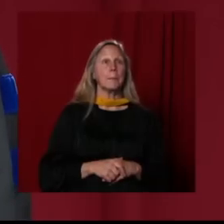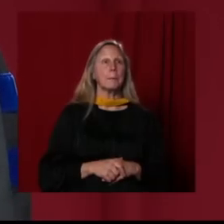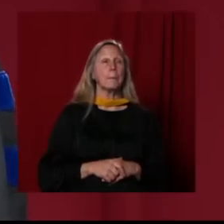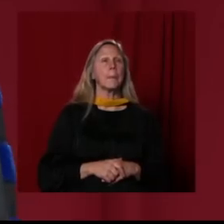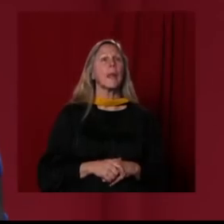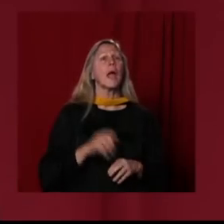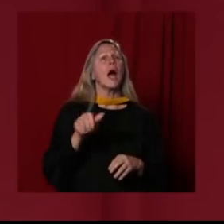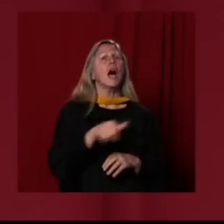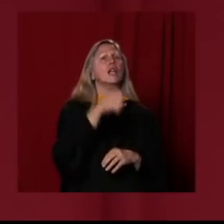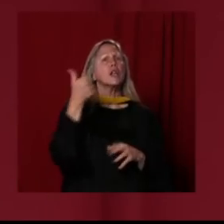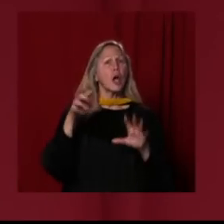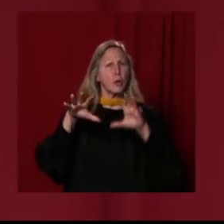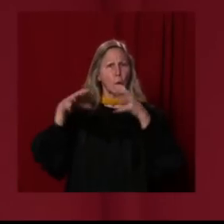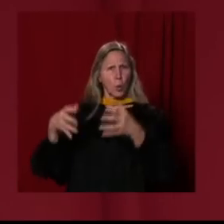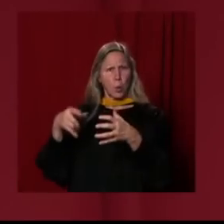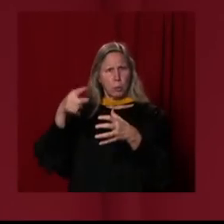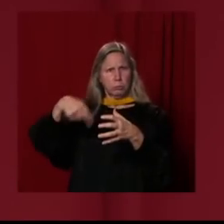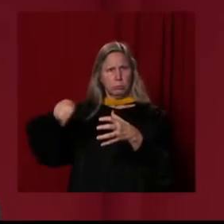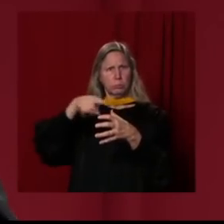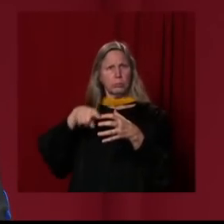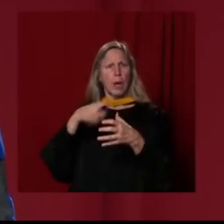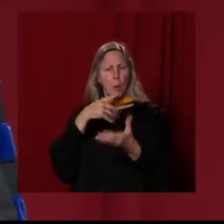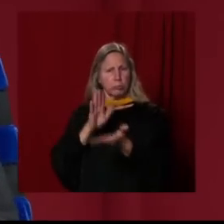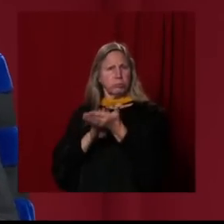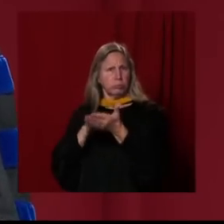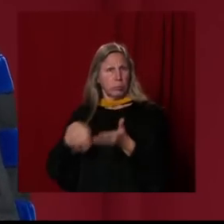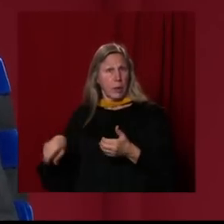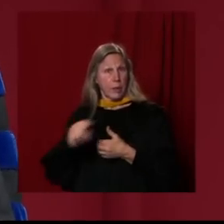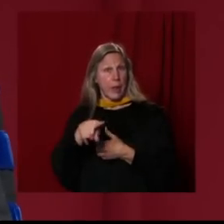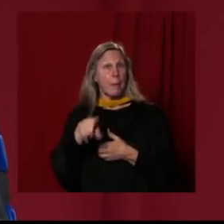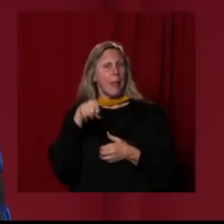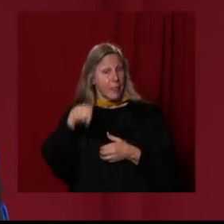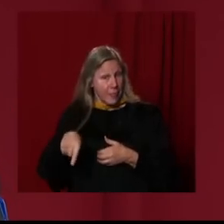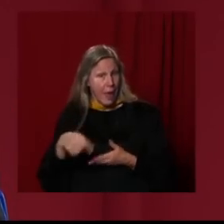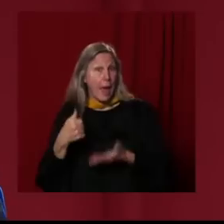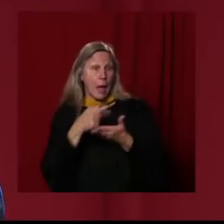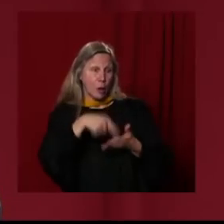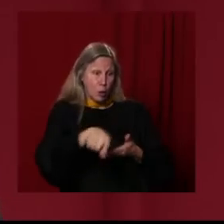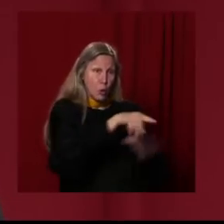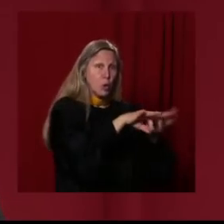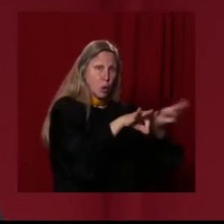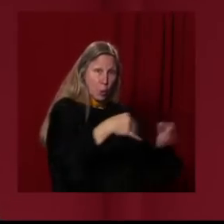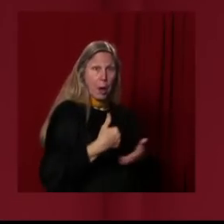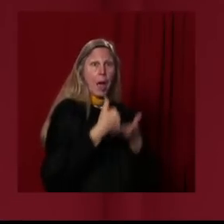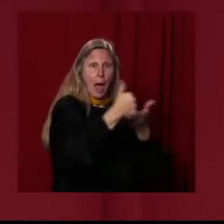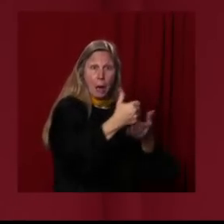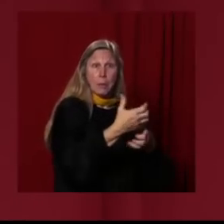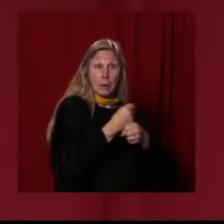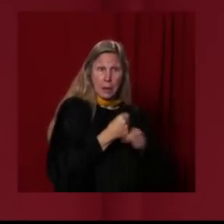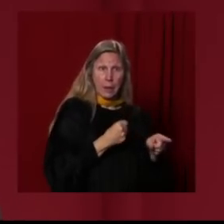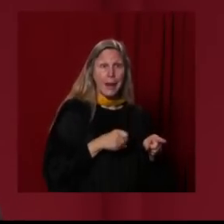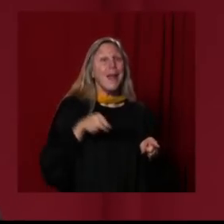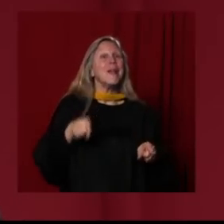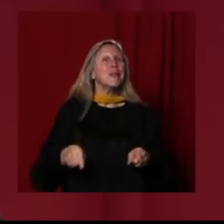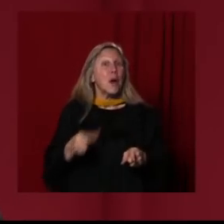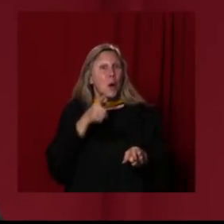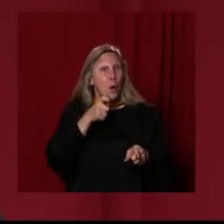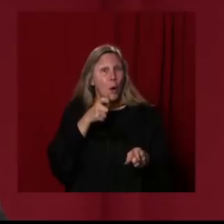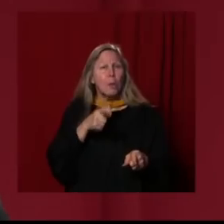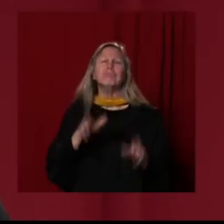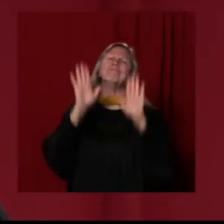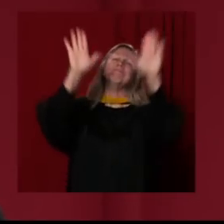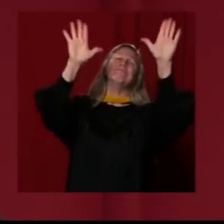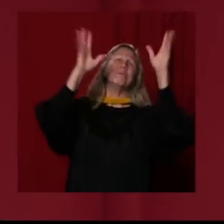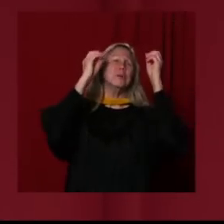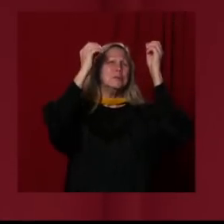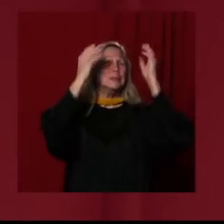There's another group whom I would like to congratulate for helping you earn your degrees, our outstanding faculty. I